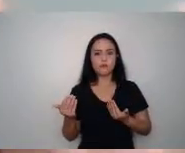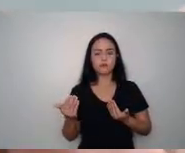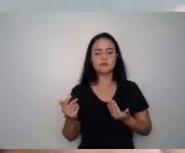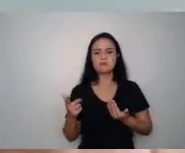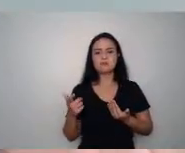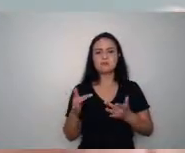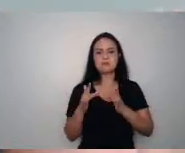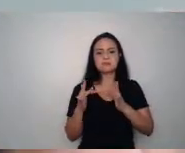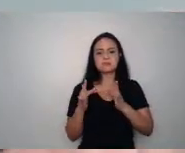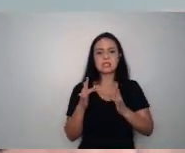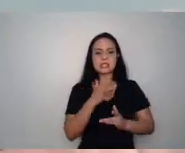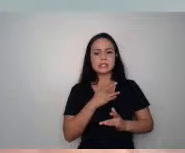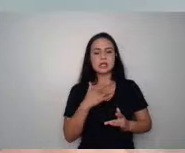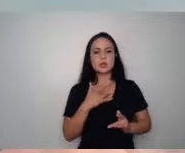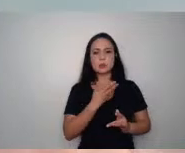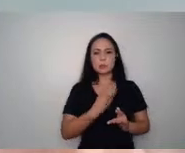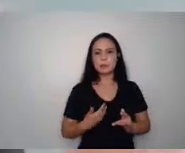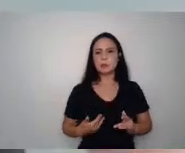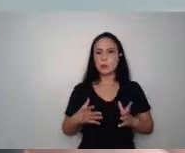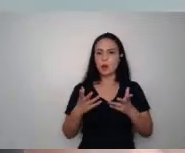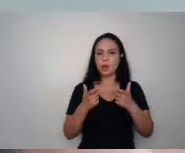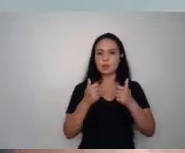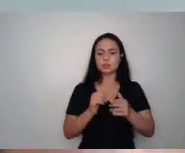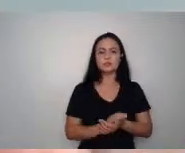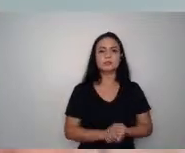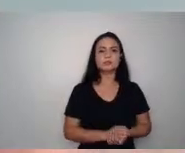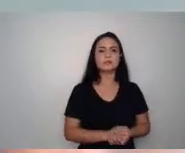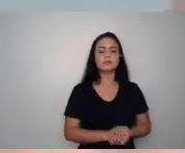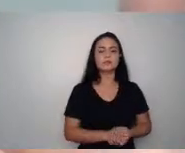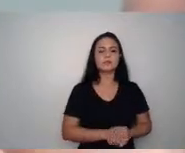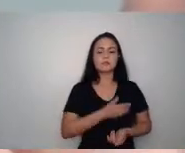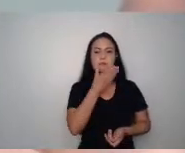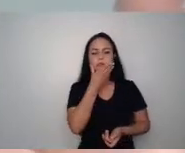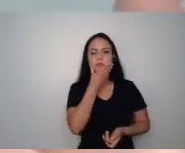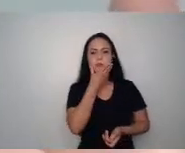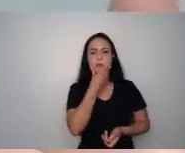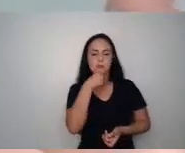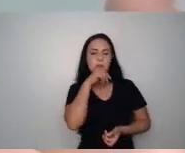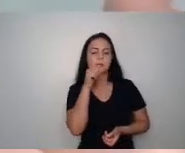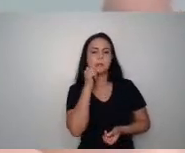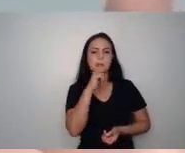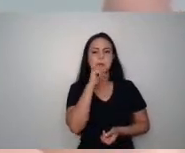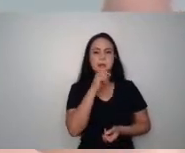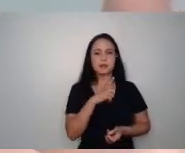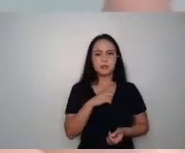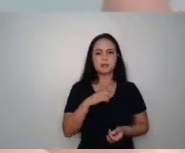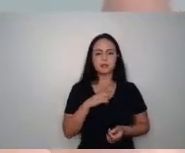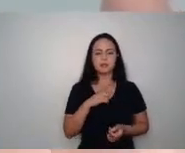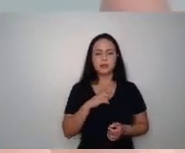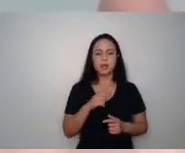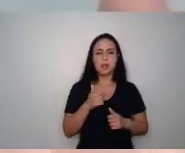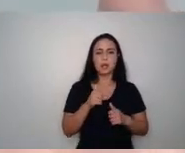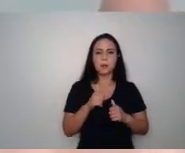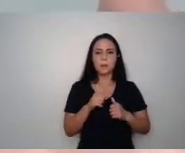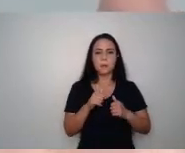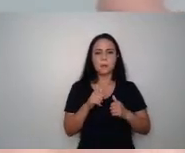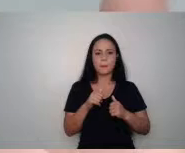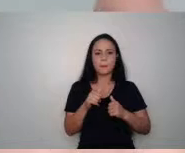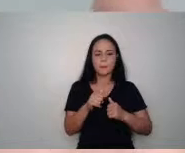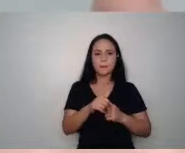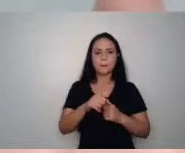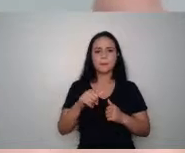And this young person doesn't have access to public health care that has a good